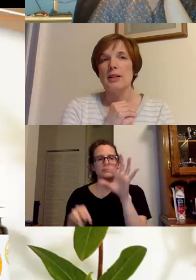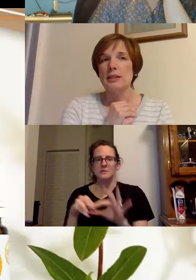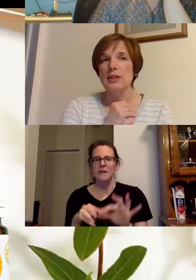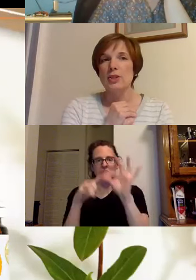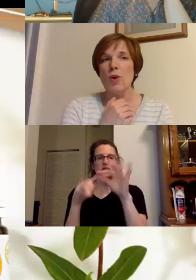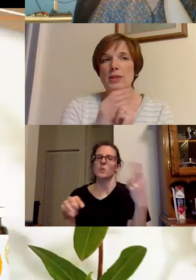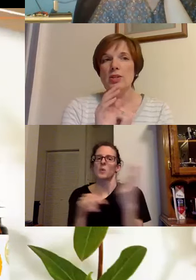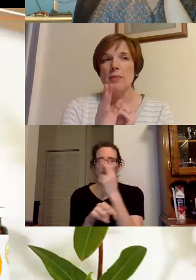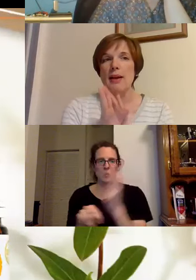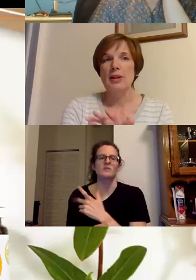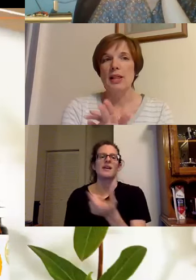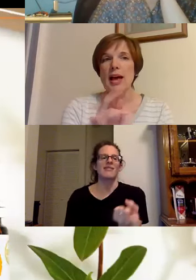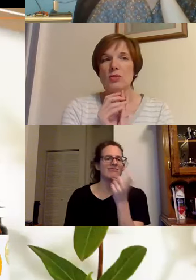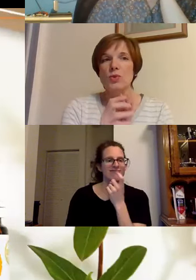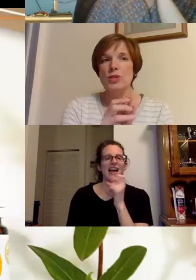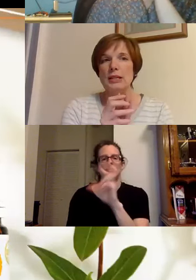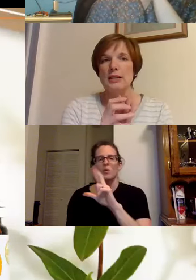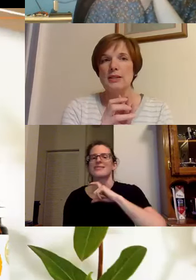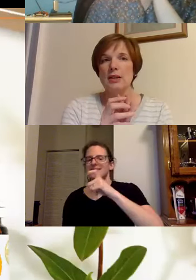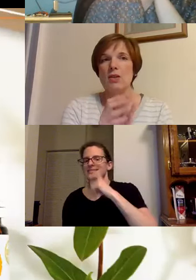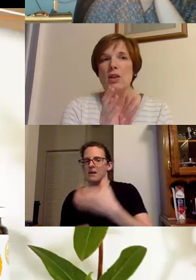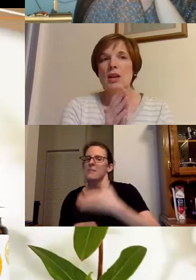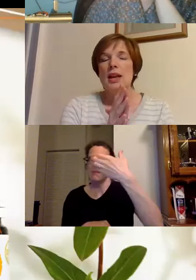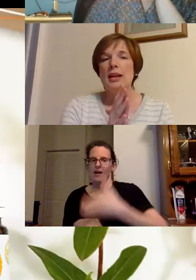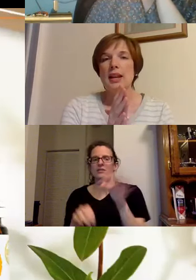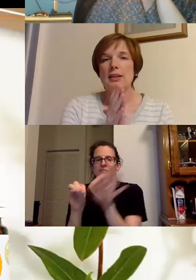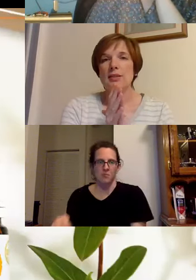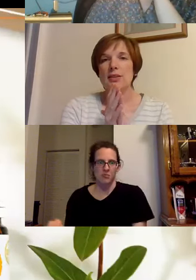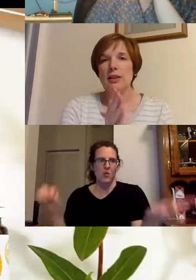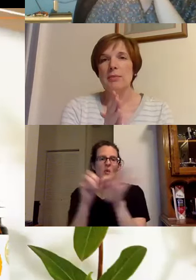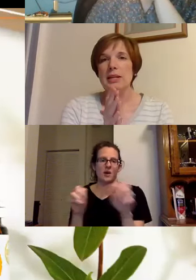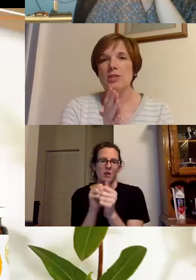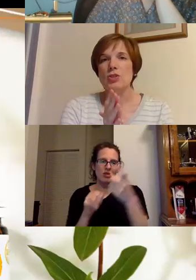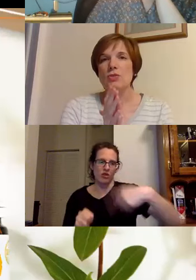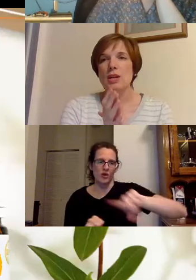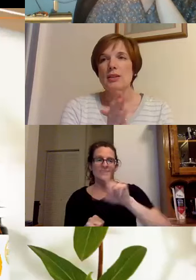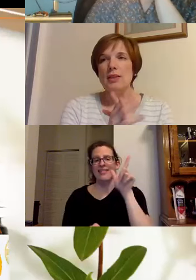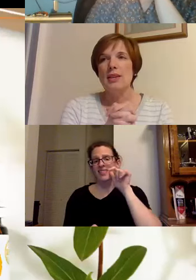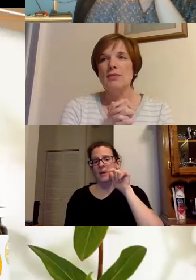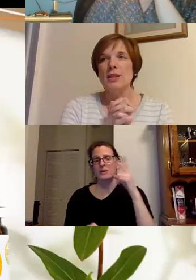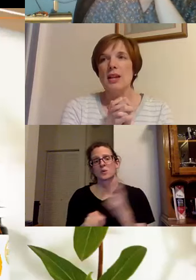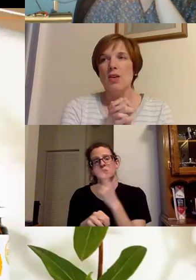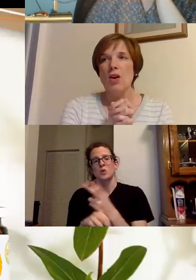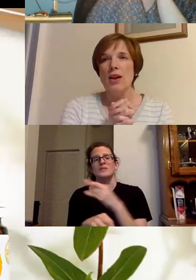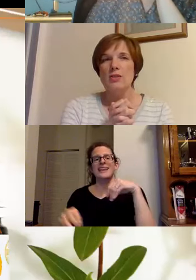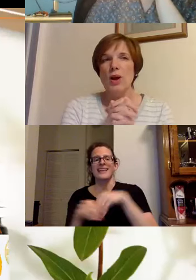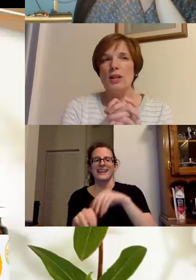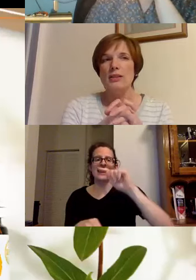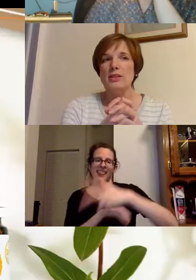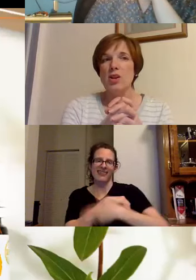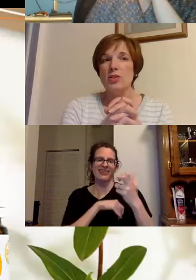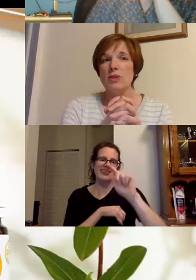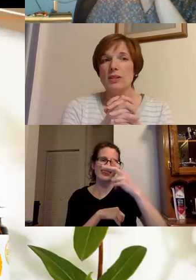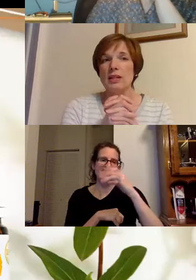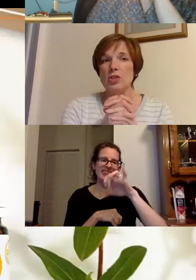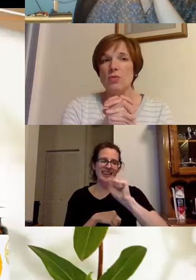but you want to have in glass or stainless steel. And lemon is used in Thieves, and as well as